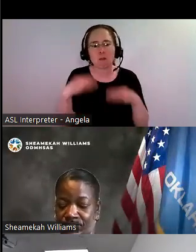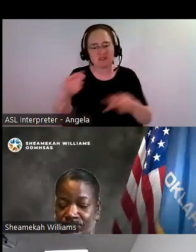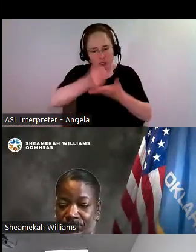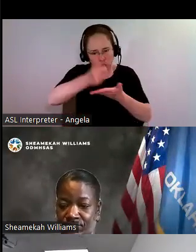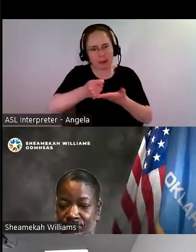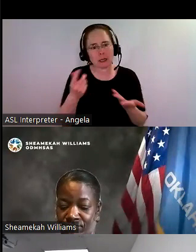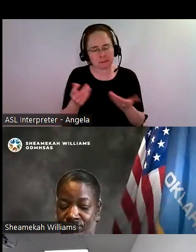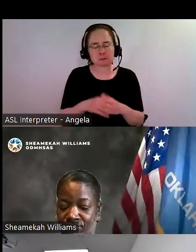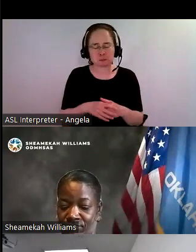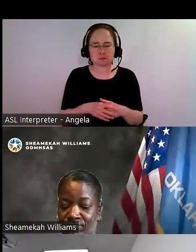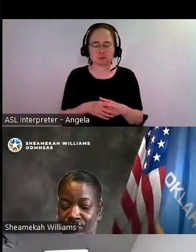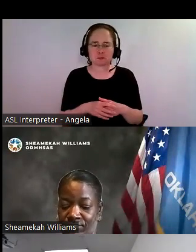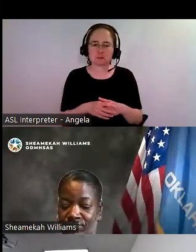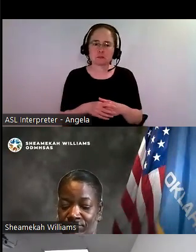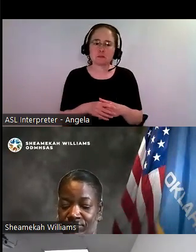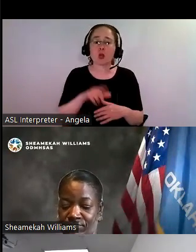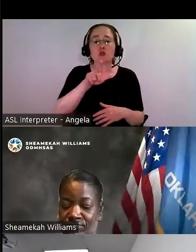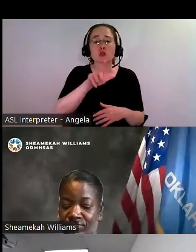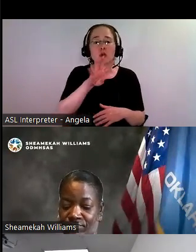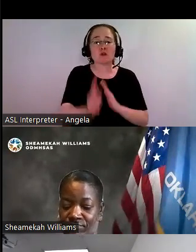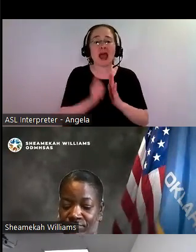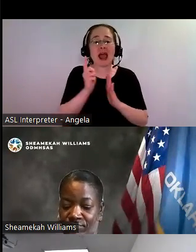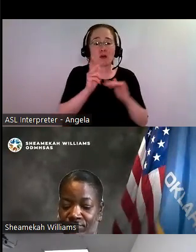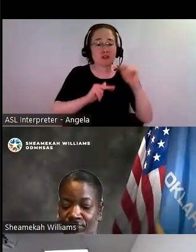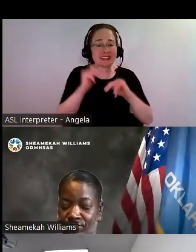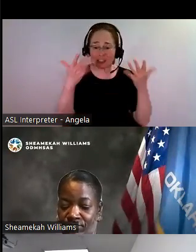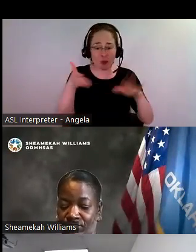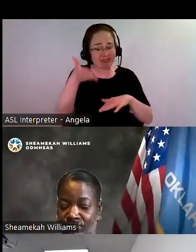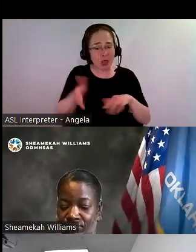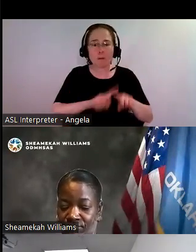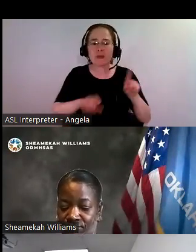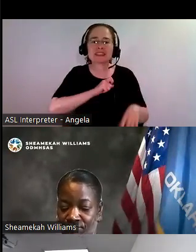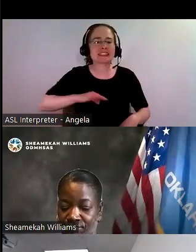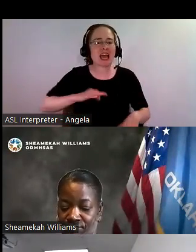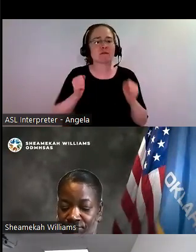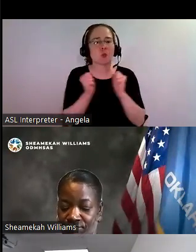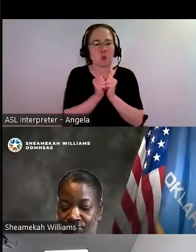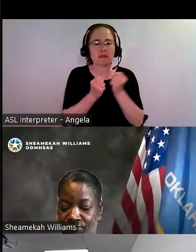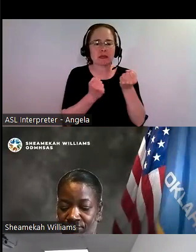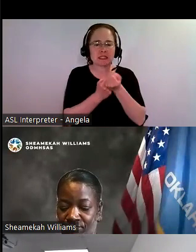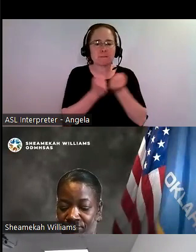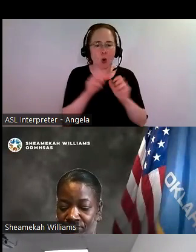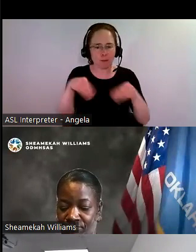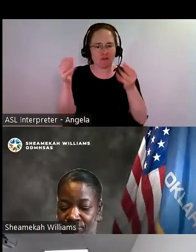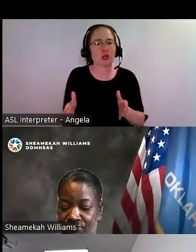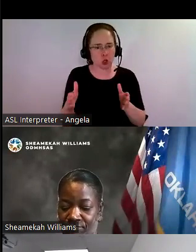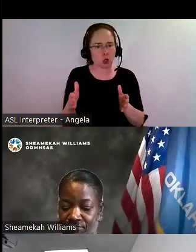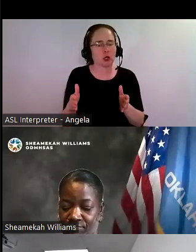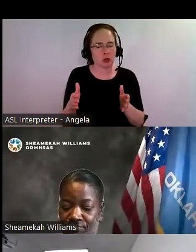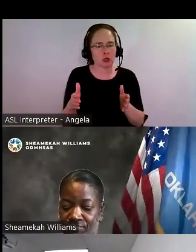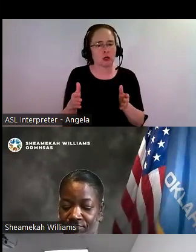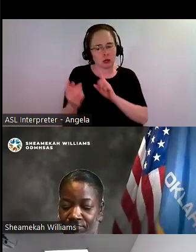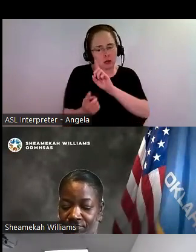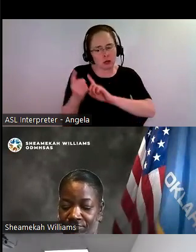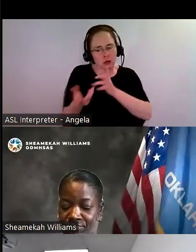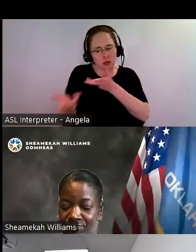providing treatment. So it's at our 24-hour facilities already. It's just staffed with the family support provider. That's the main person that are going to be interacting with, bringing